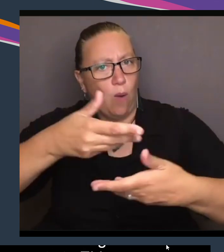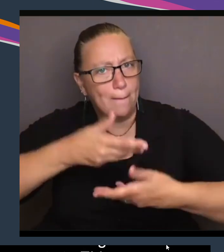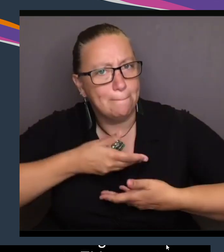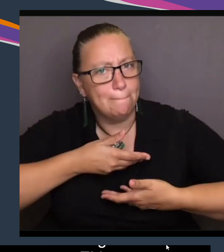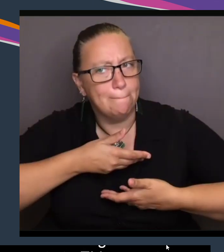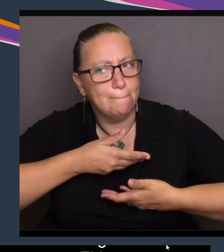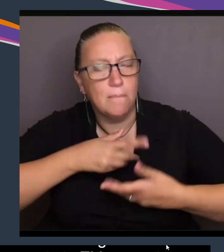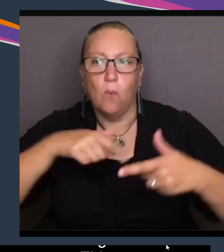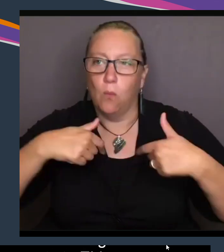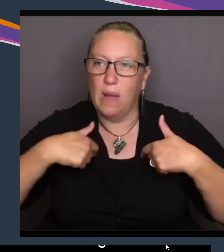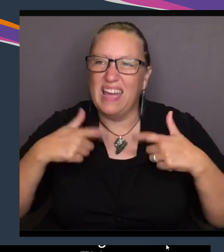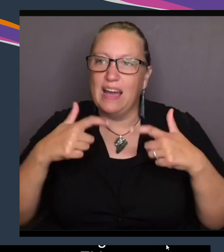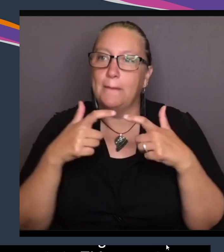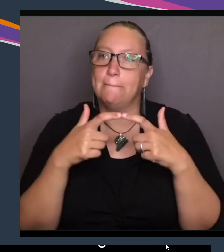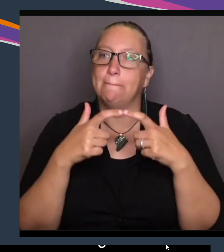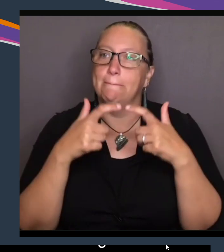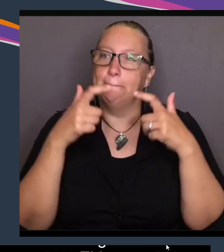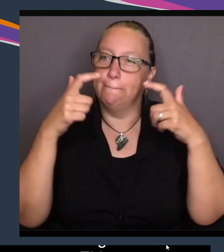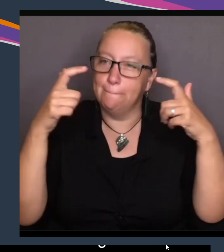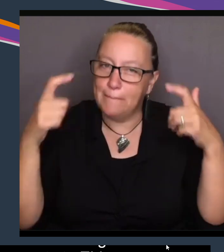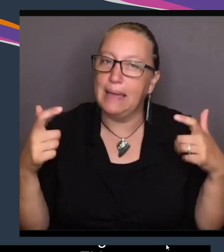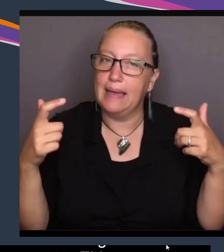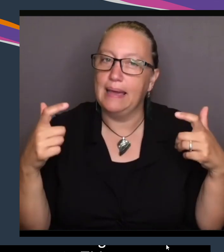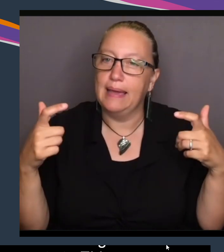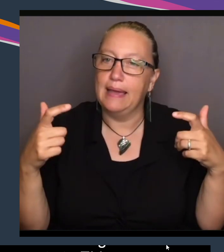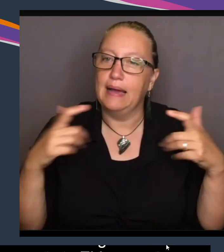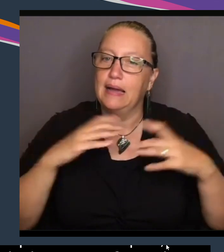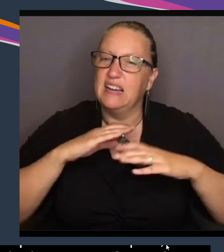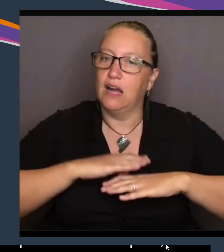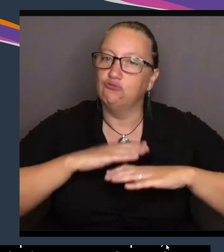big country. We have a lot of room here.